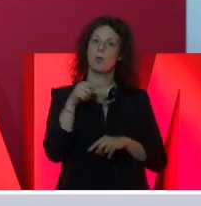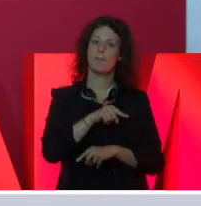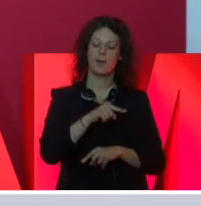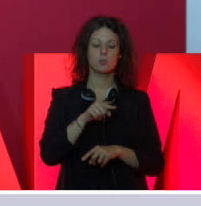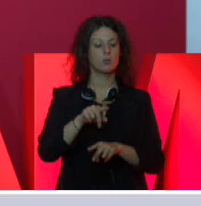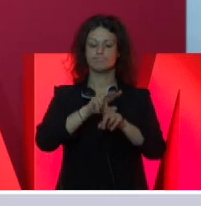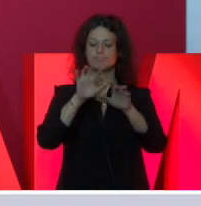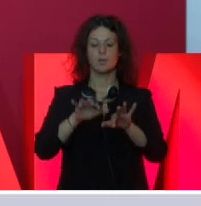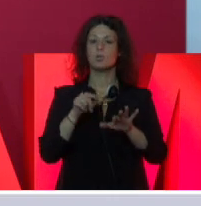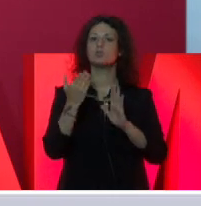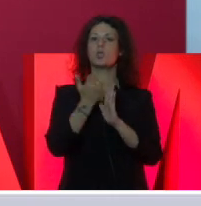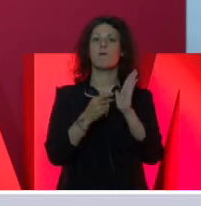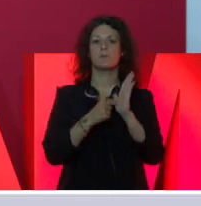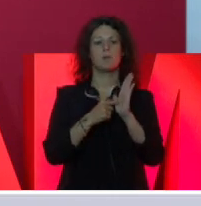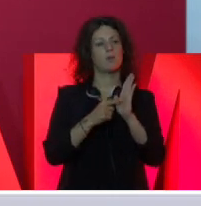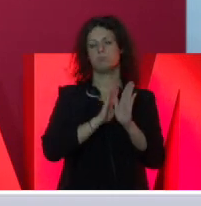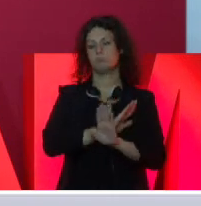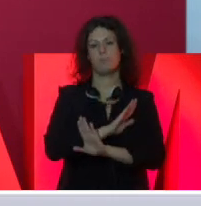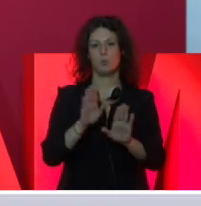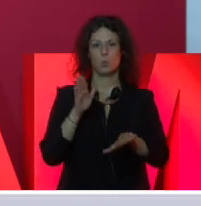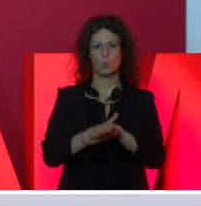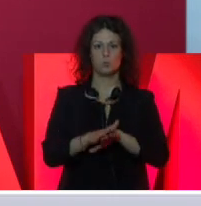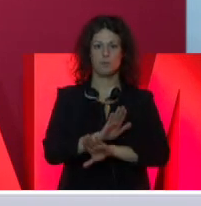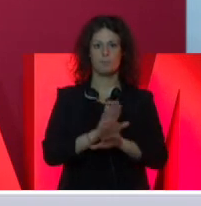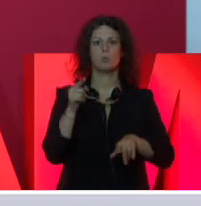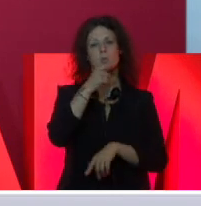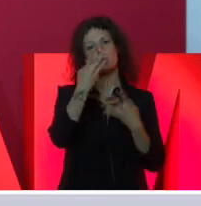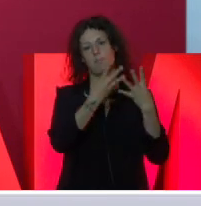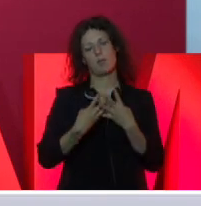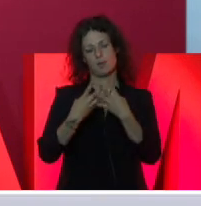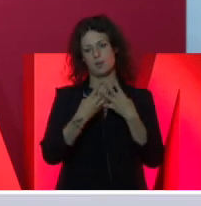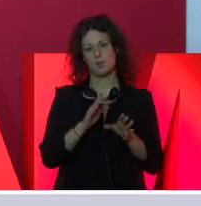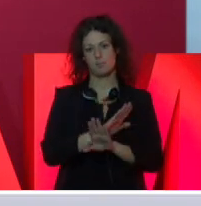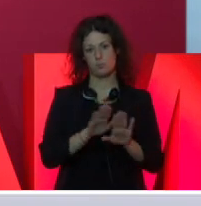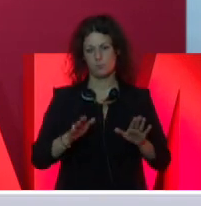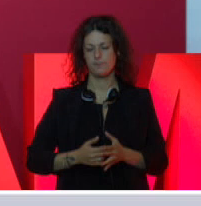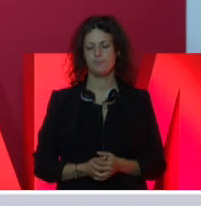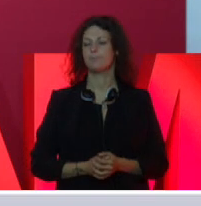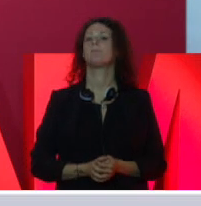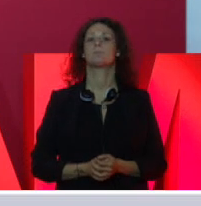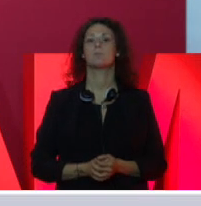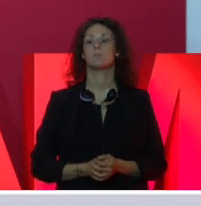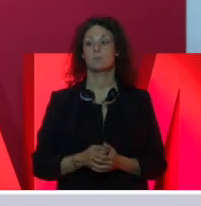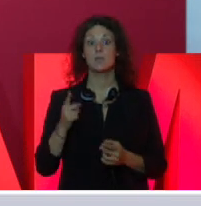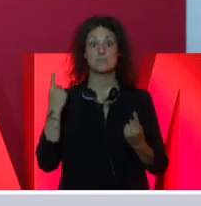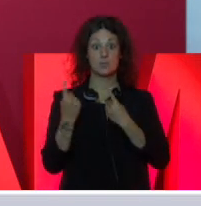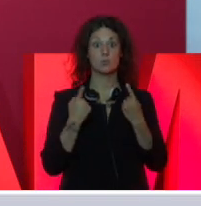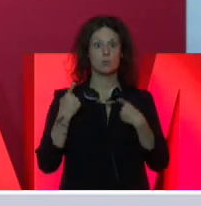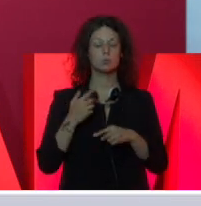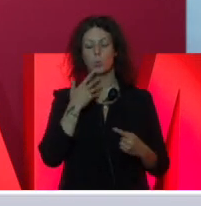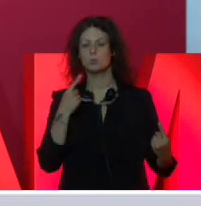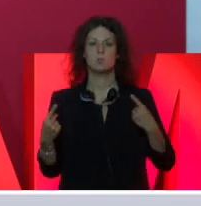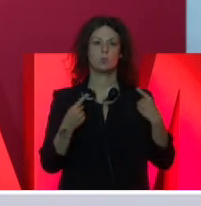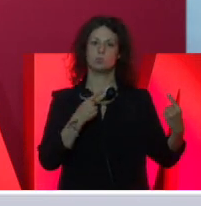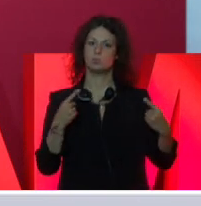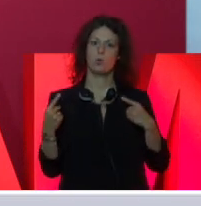journalist's inquiry, the software was banned in most of the United States, and this case was widely discussed. This is